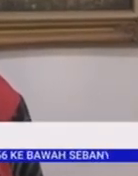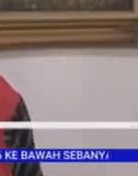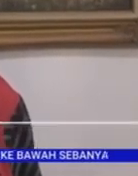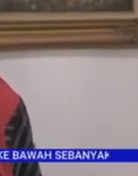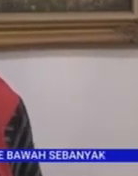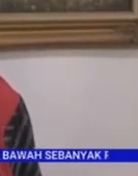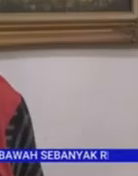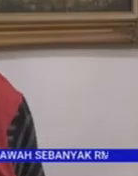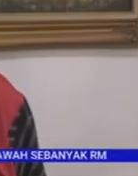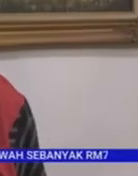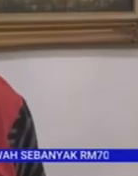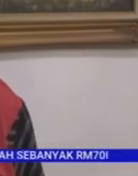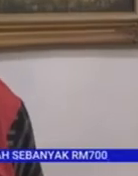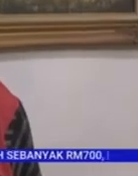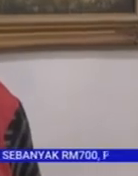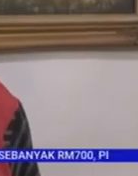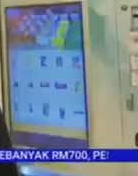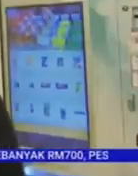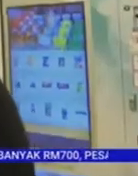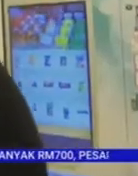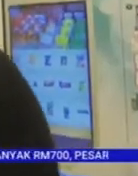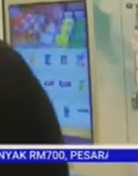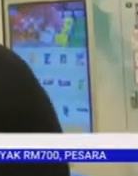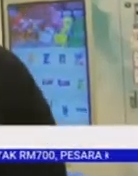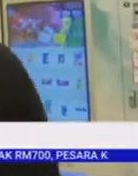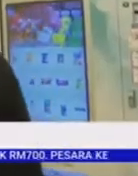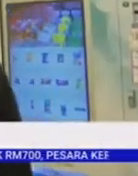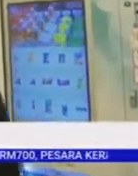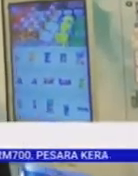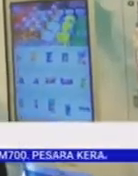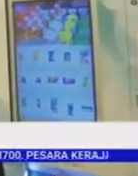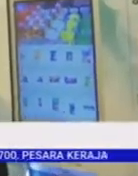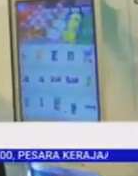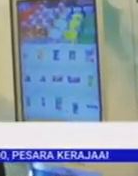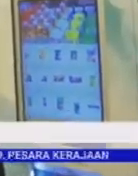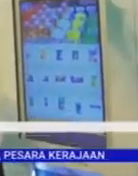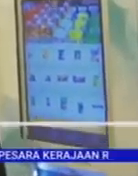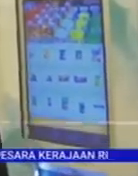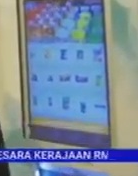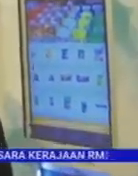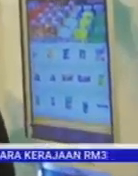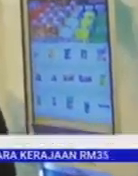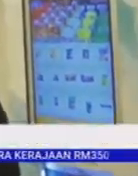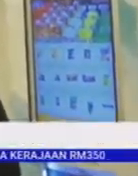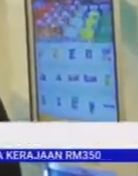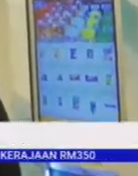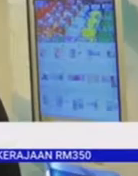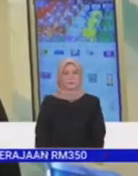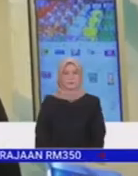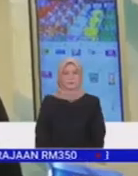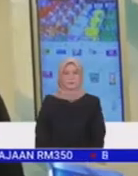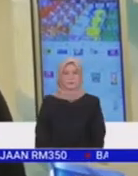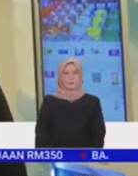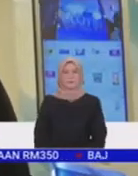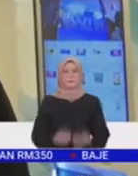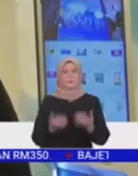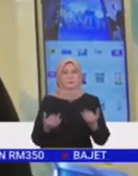saksama seluruh warga kontraktor. Belanjawan 2023 ni adalah antara yang terbesar